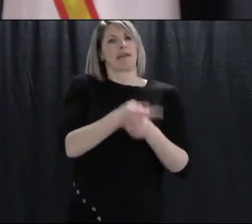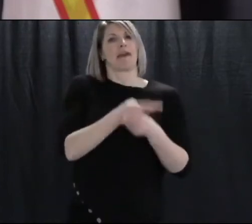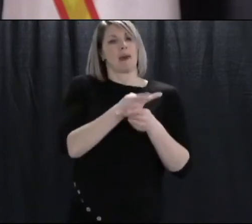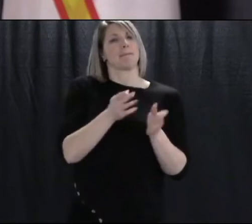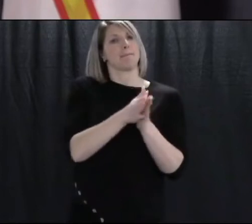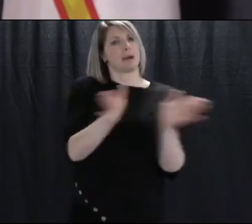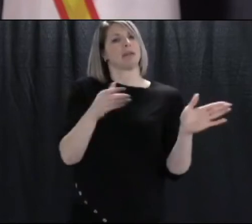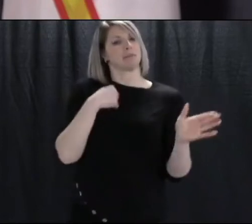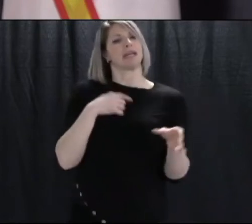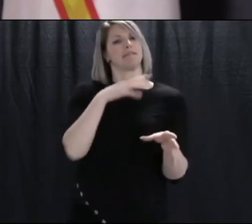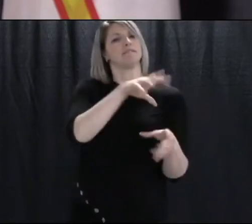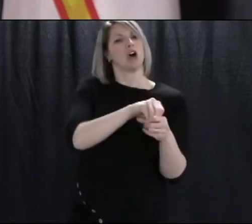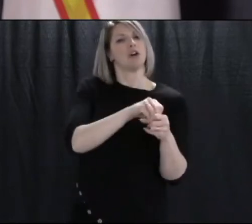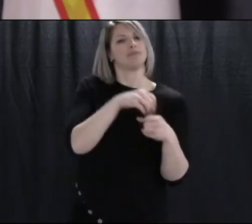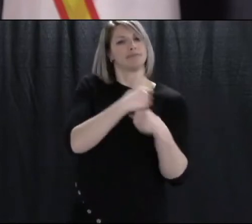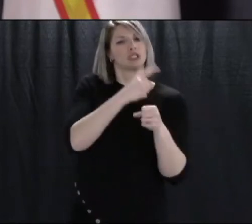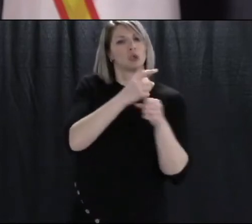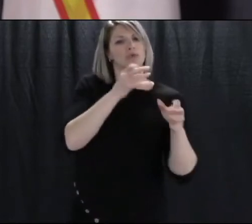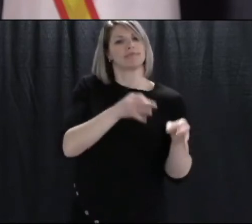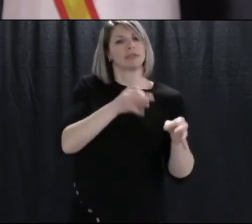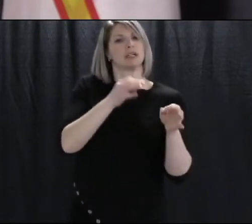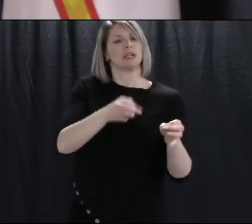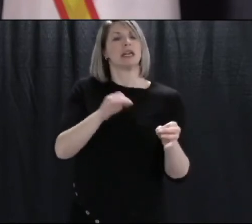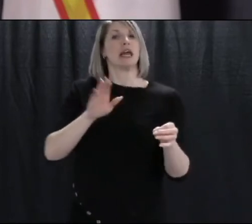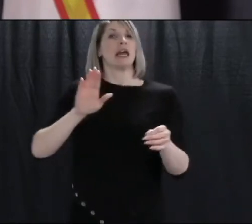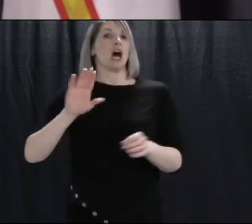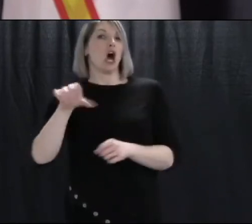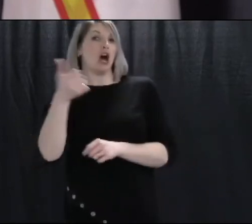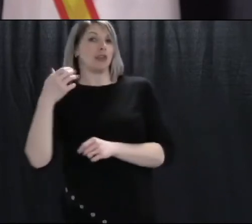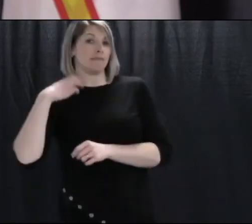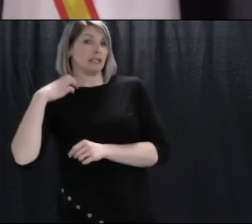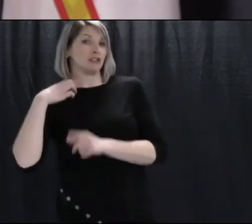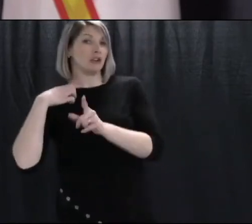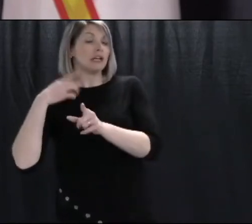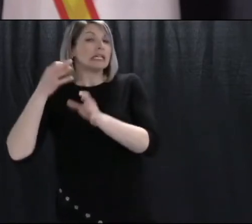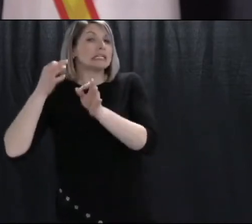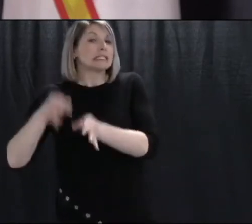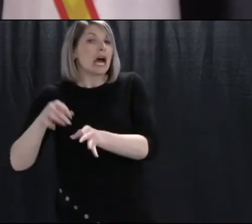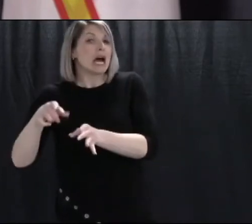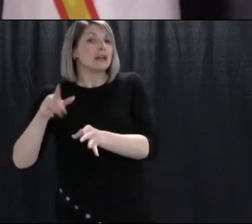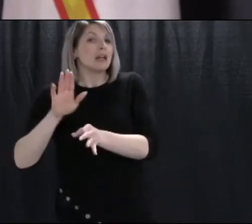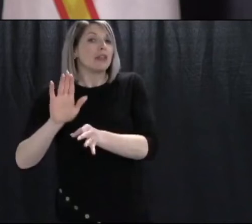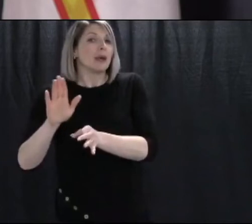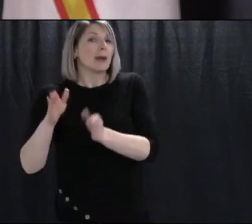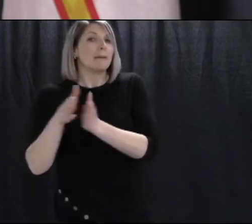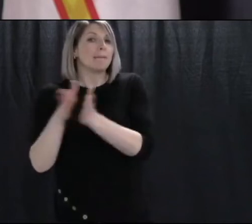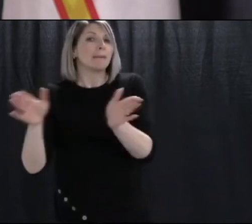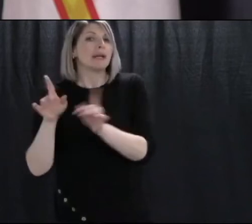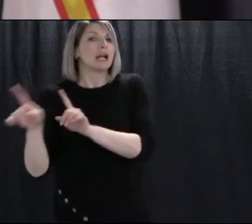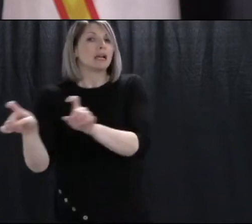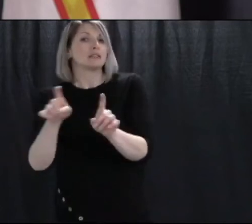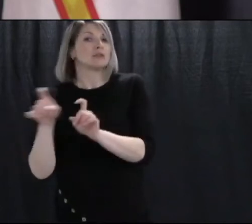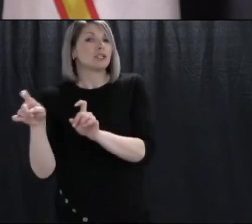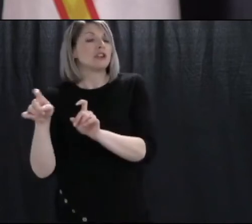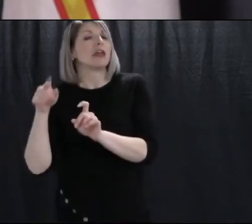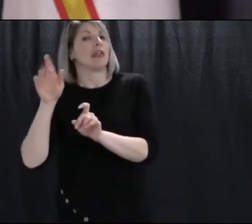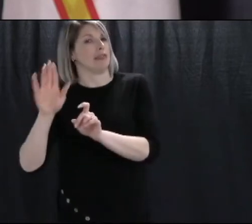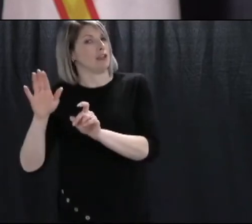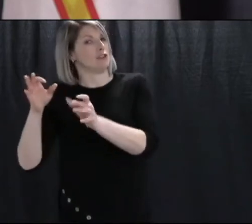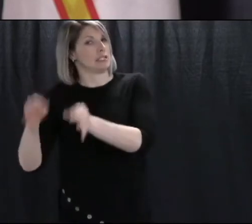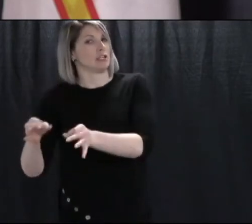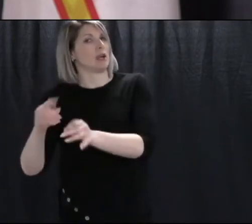the federal government would decide to do with their public consultations, I would ask is to respect where we are with this priority